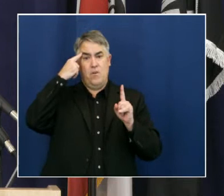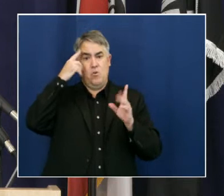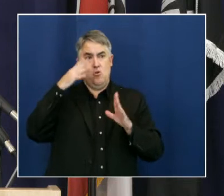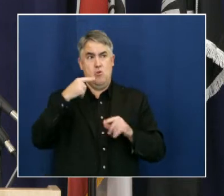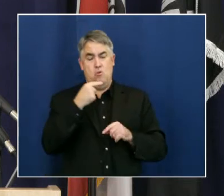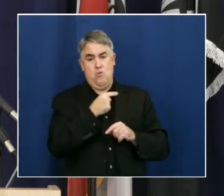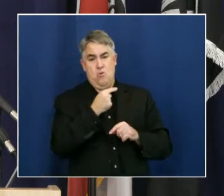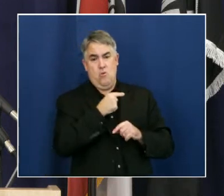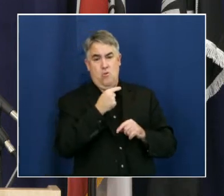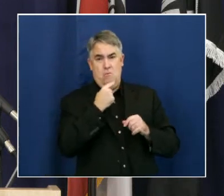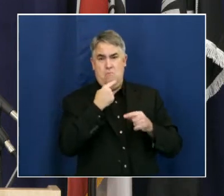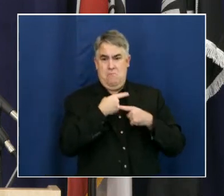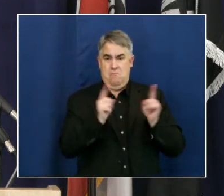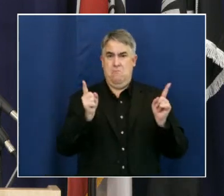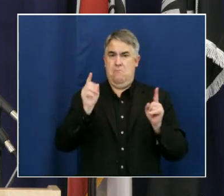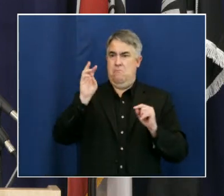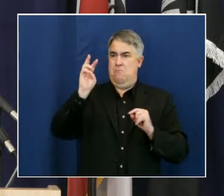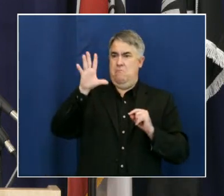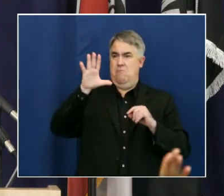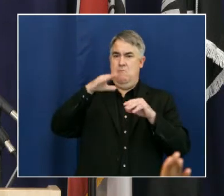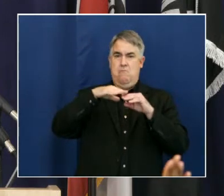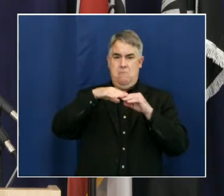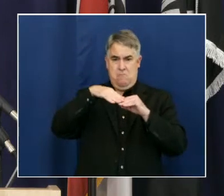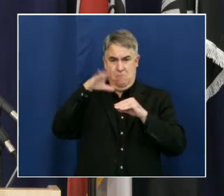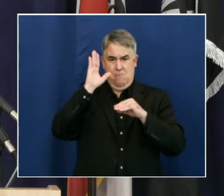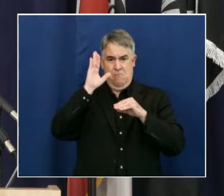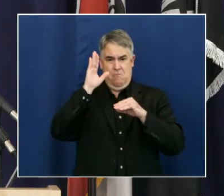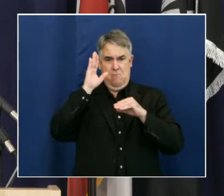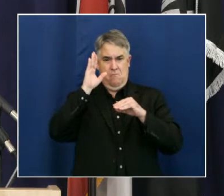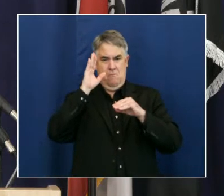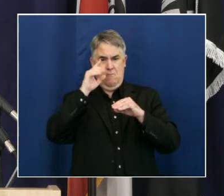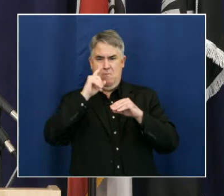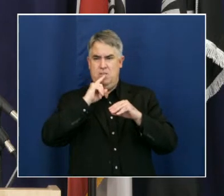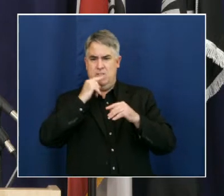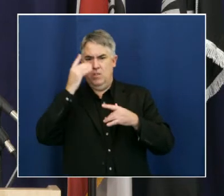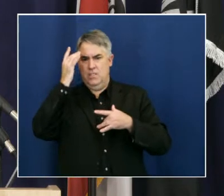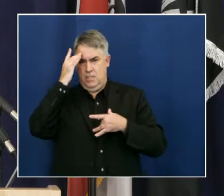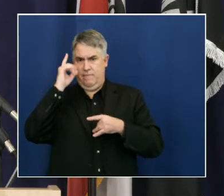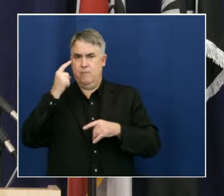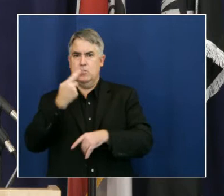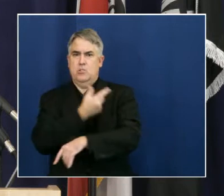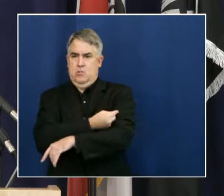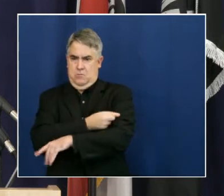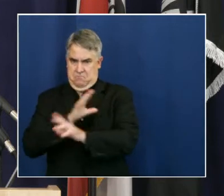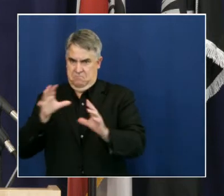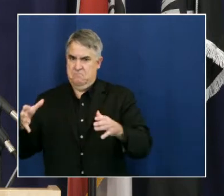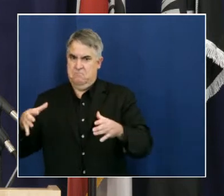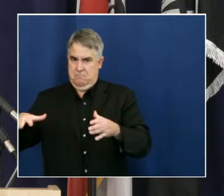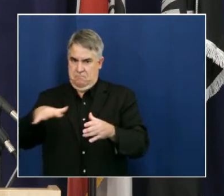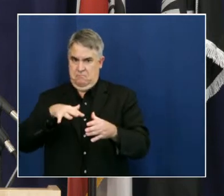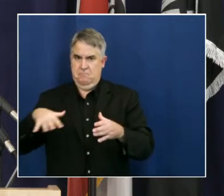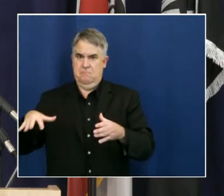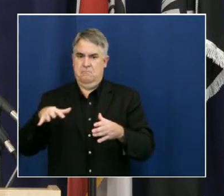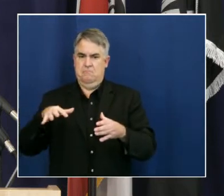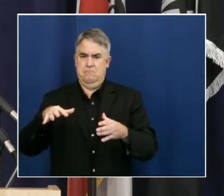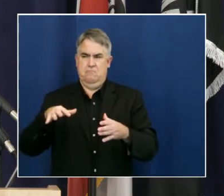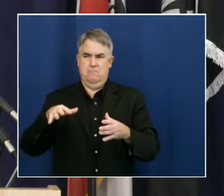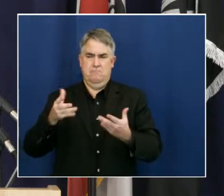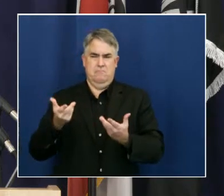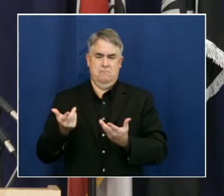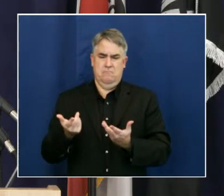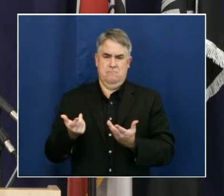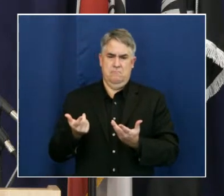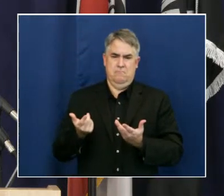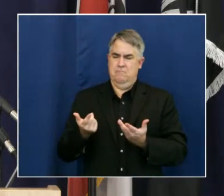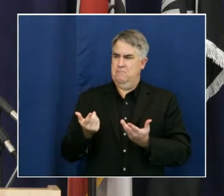everyone 65 and up, those with pre-existing conditions, are now eligible to get the vaccine, how do we